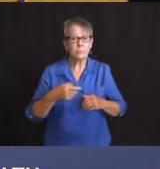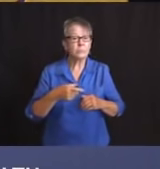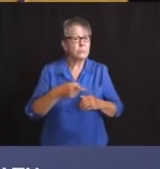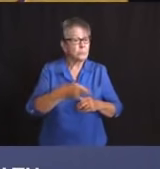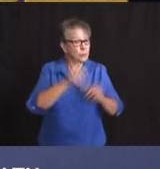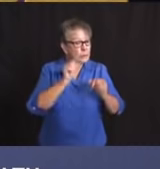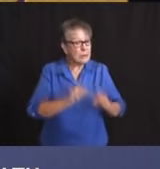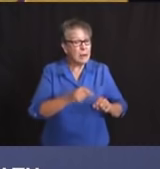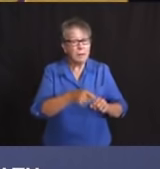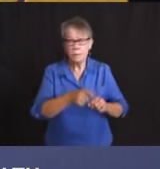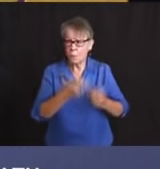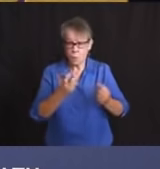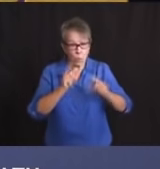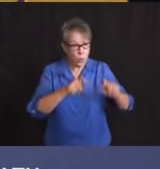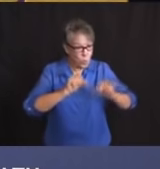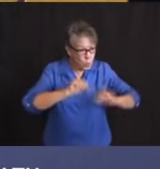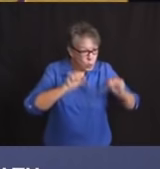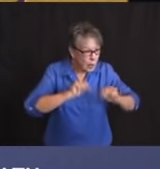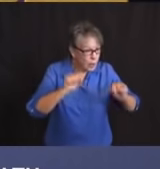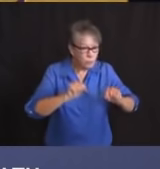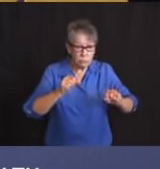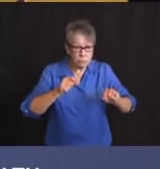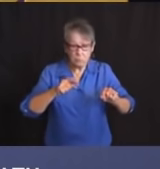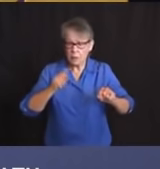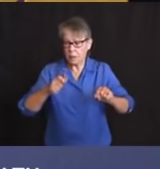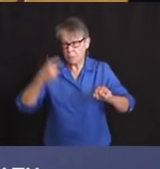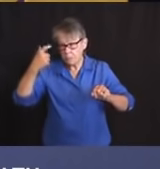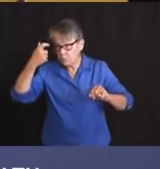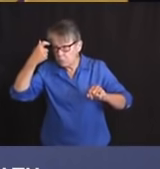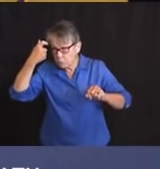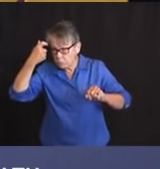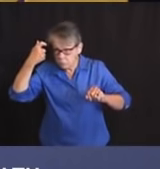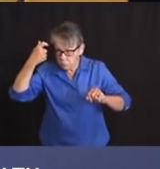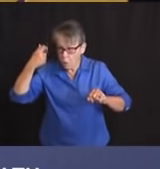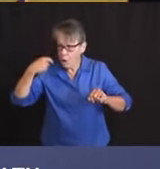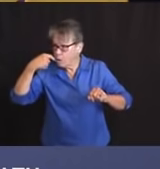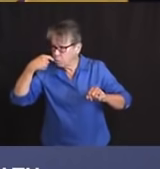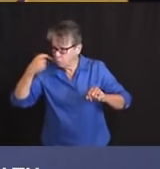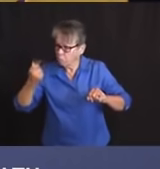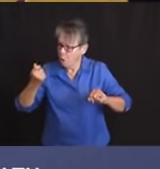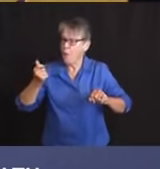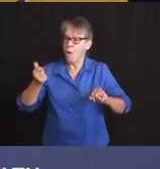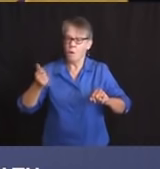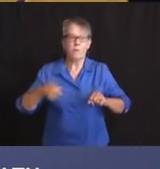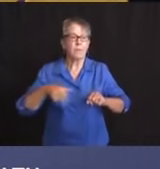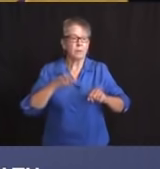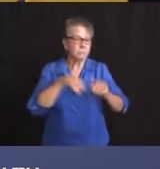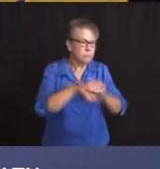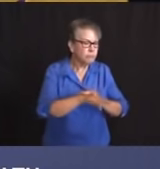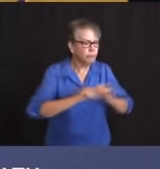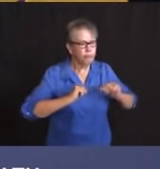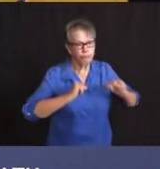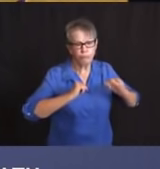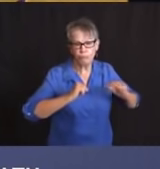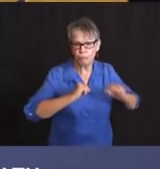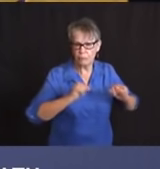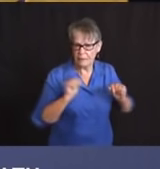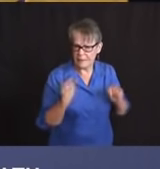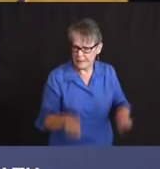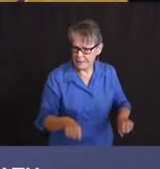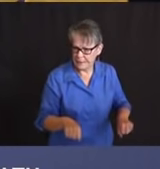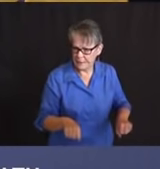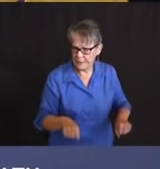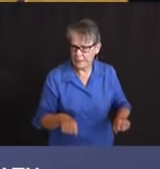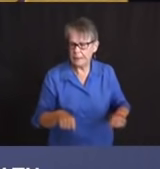make that accommodation for these fitness centers that don't have people actually working in them? Thank you. Okay, I'm going to go quickly, and if either Kevin